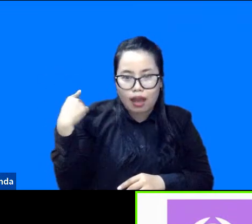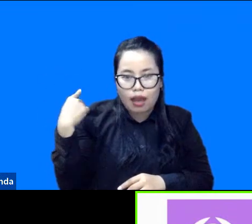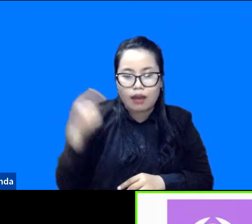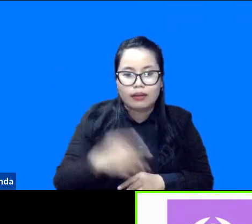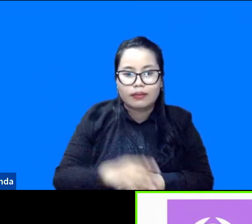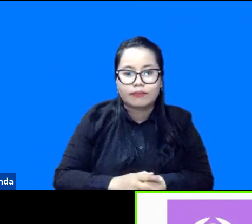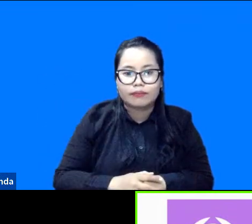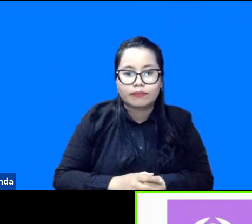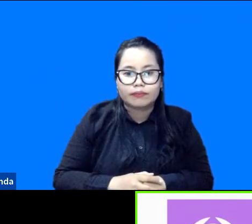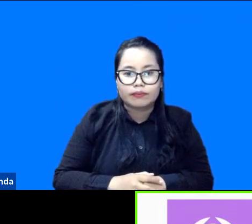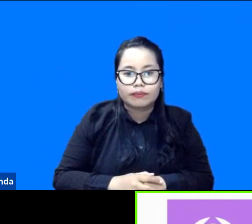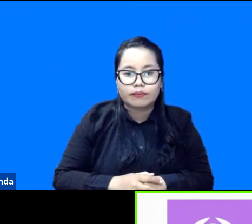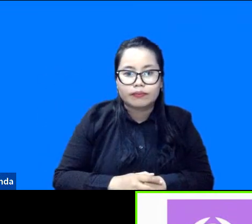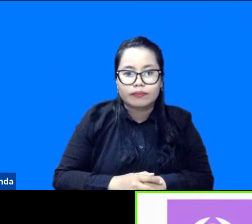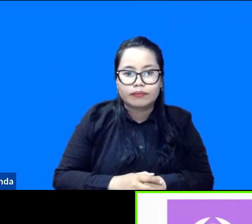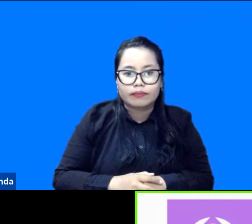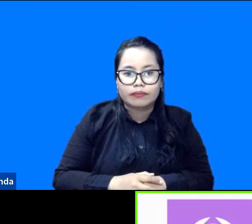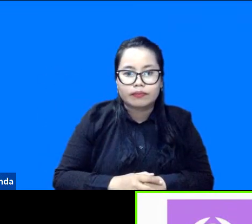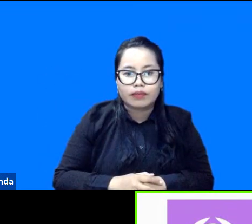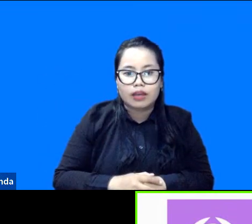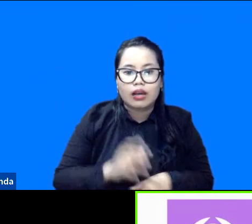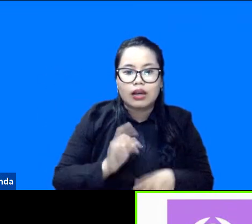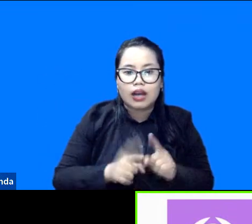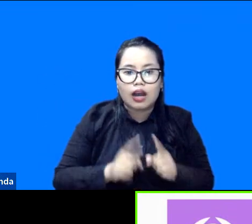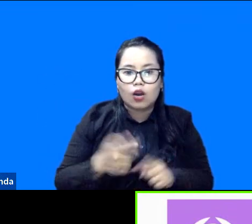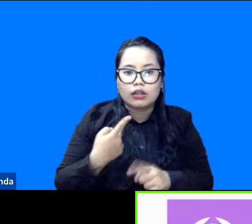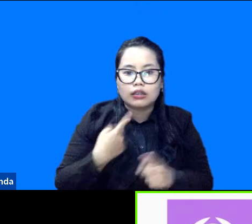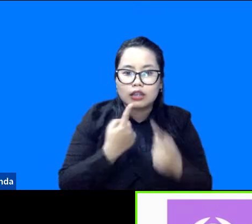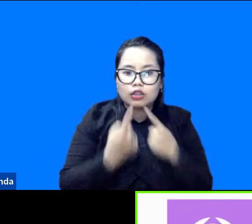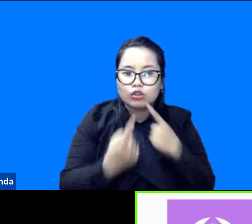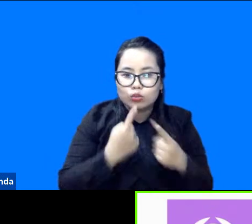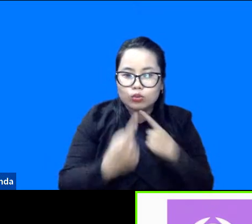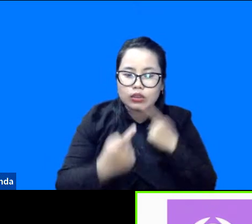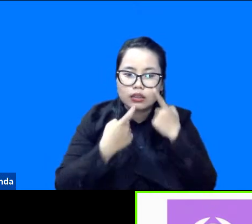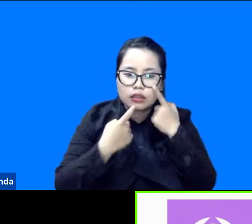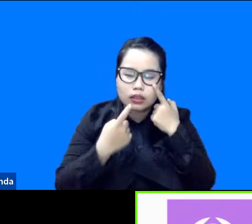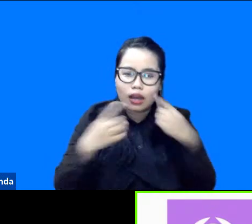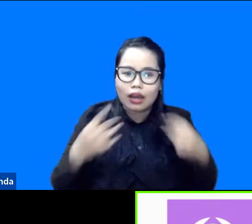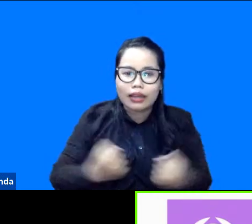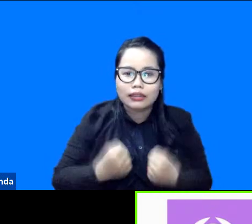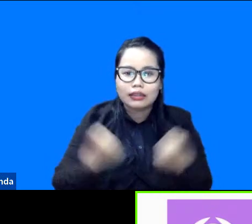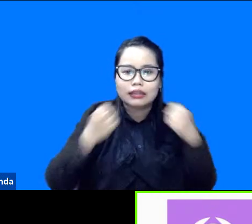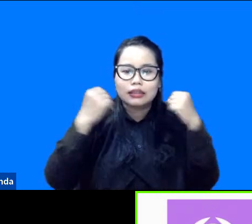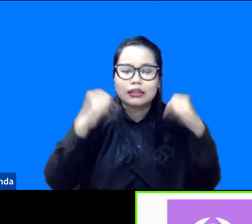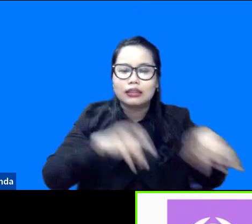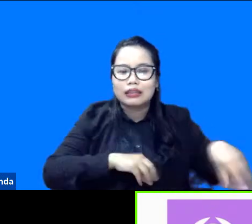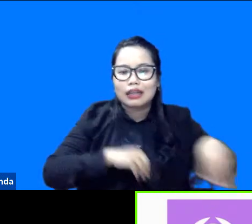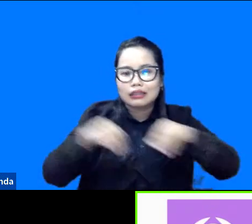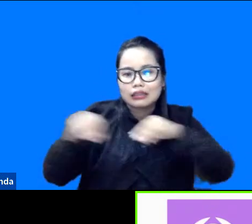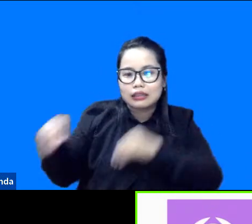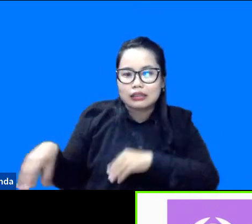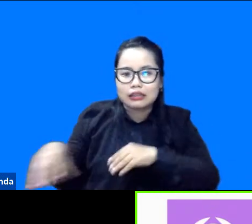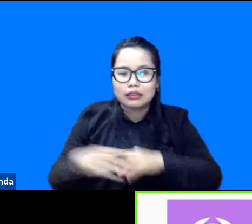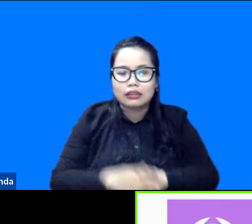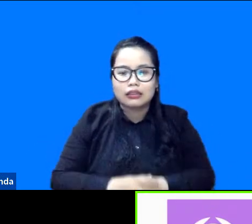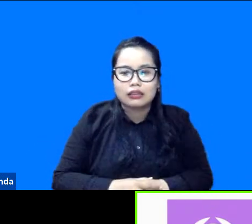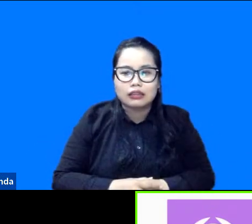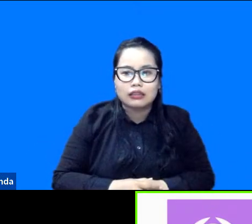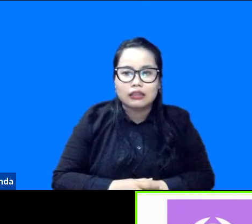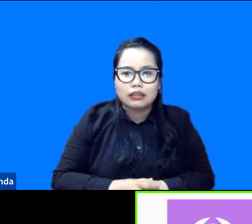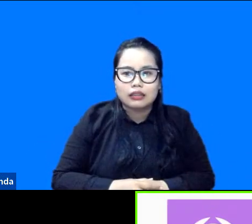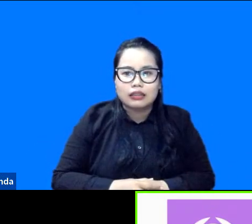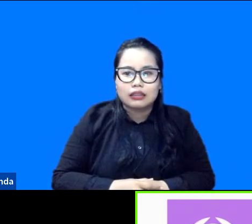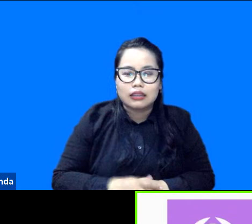we discuss about the energy transition, it's better to also it's a technical thing, but it's important to